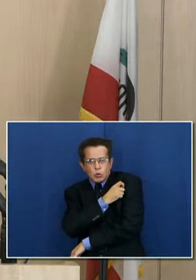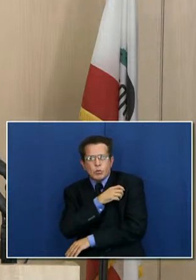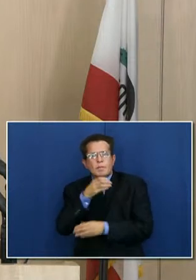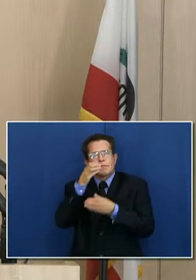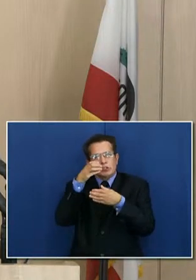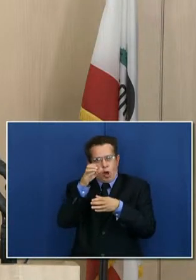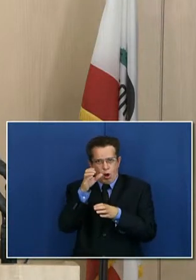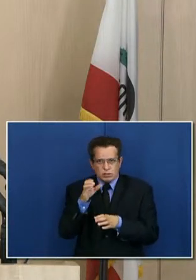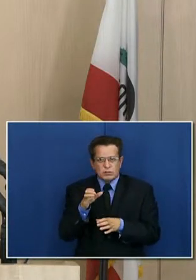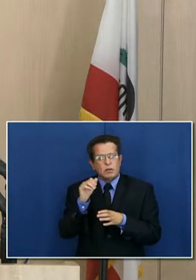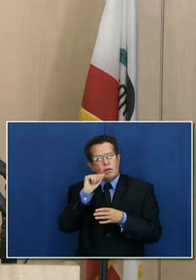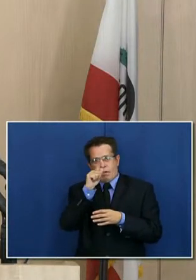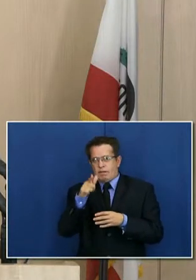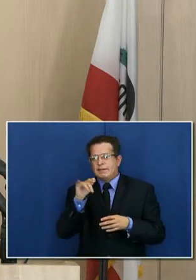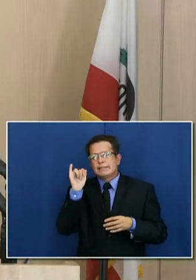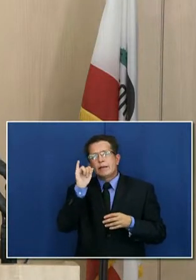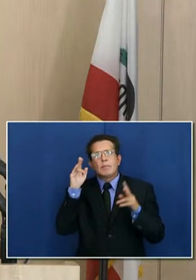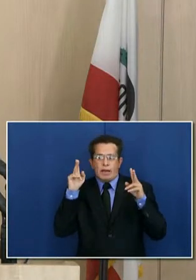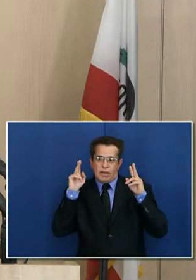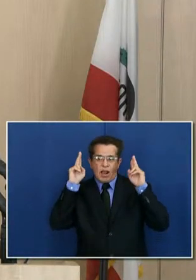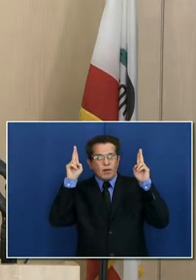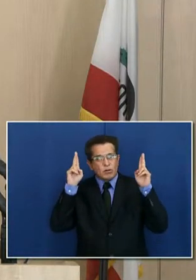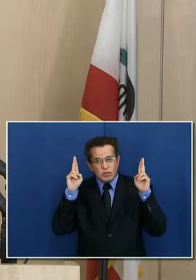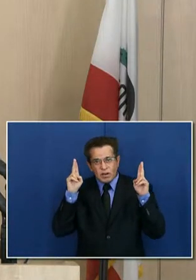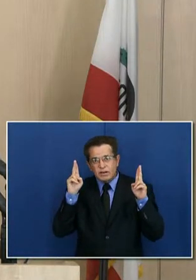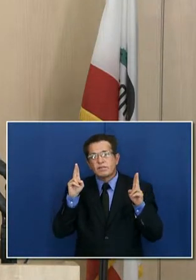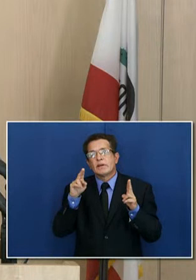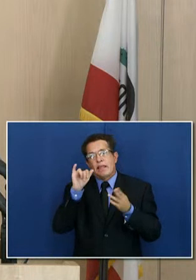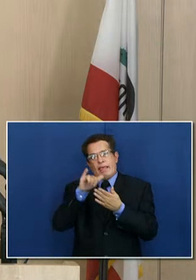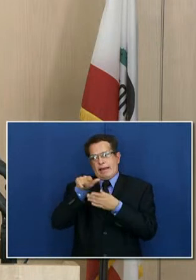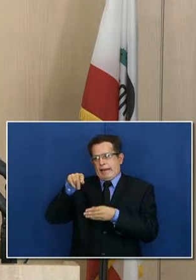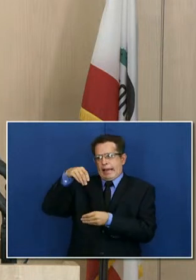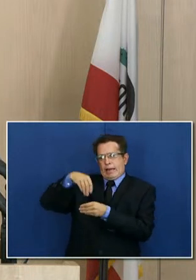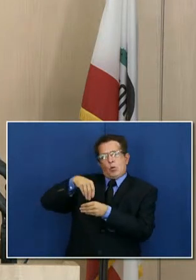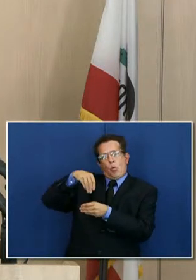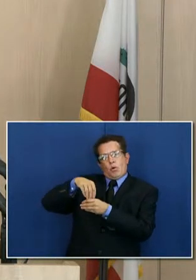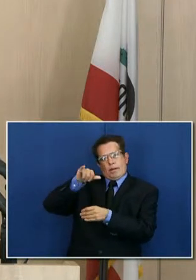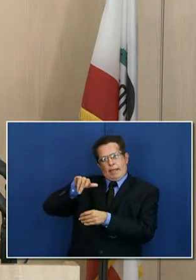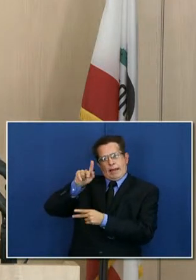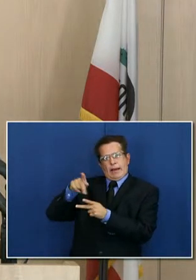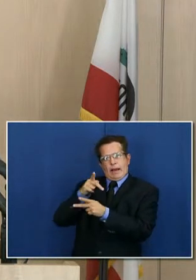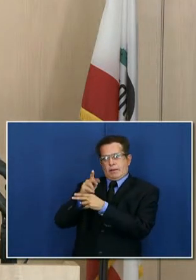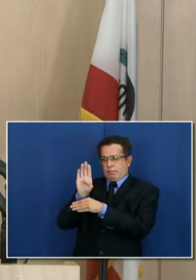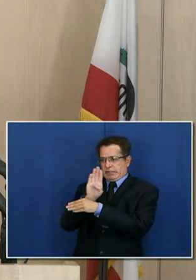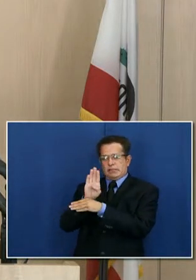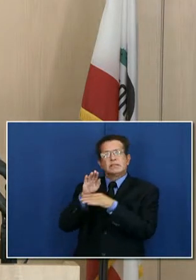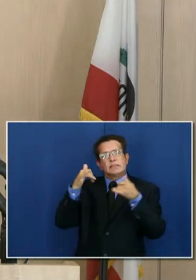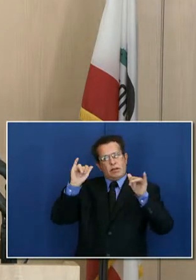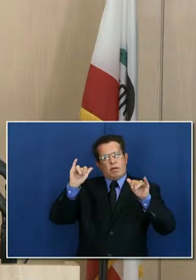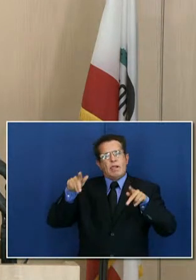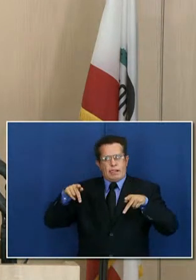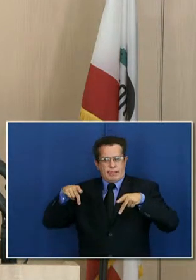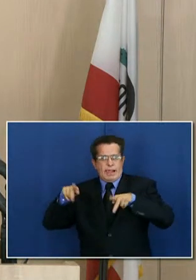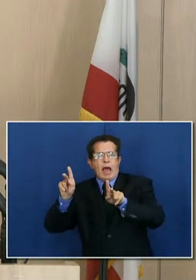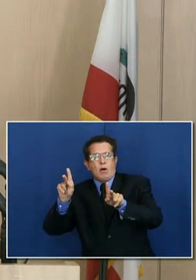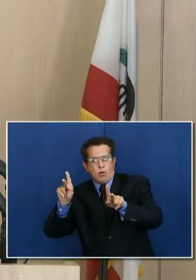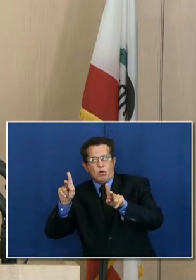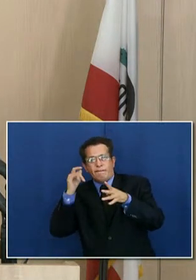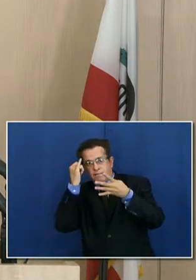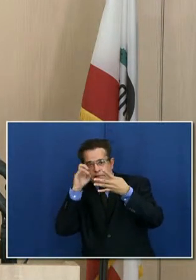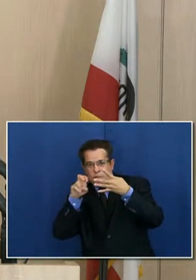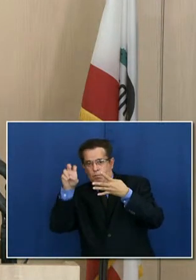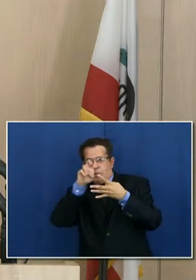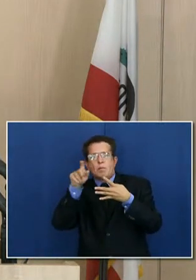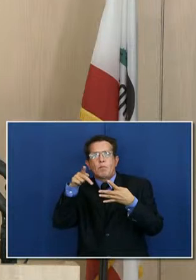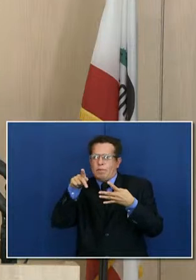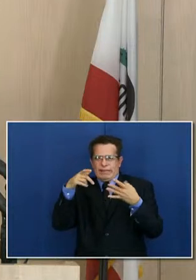now joining other entities such as hair salons, where indoor operations are still allowable with modifications in the purple